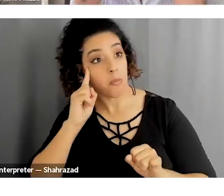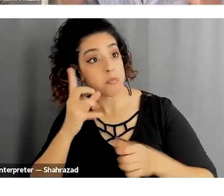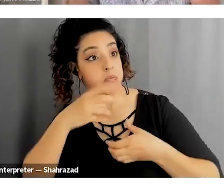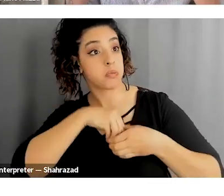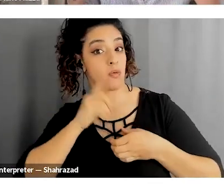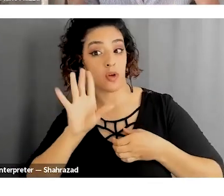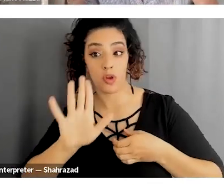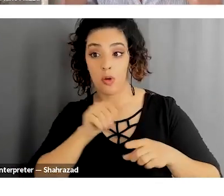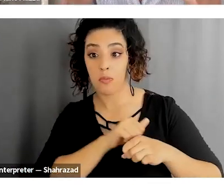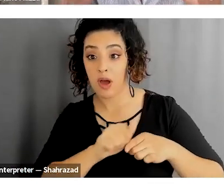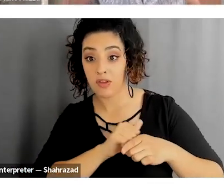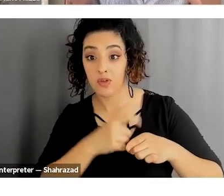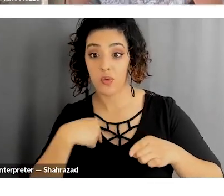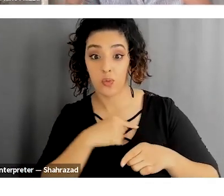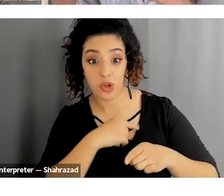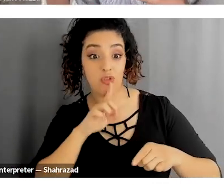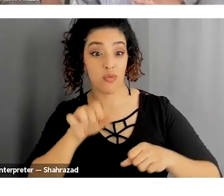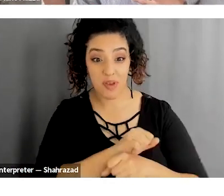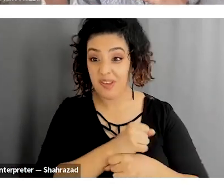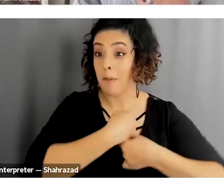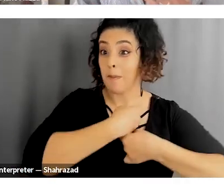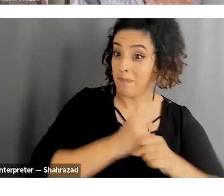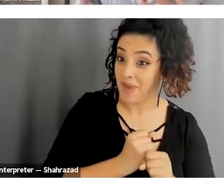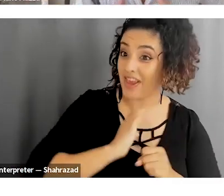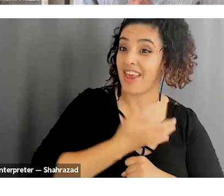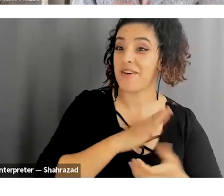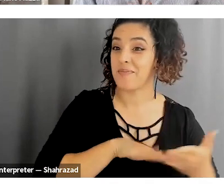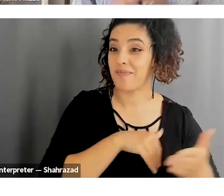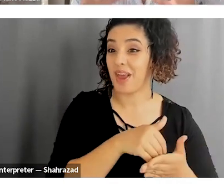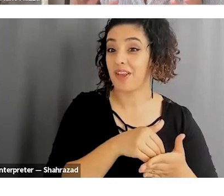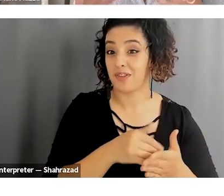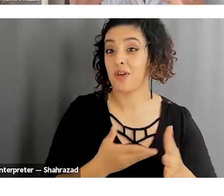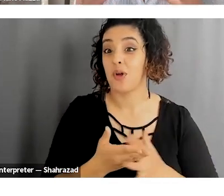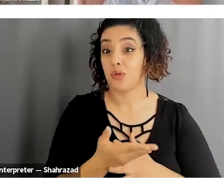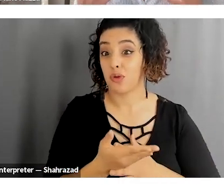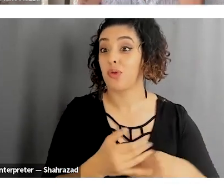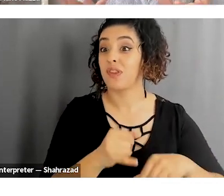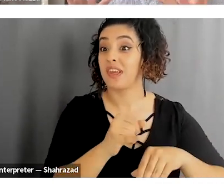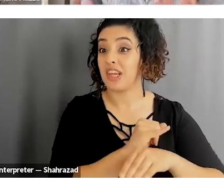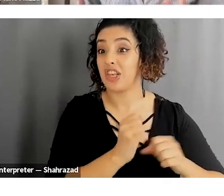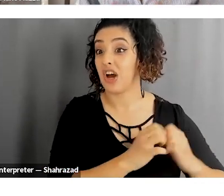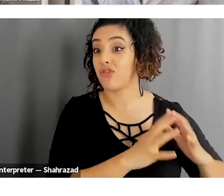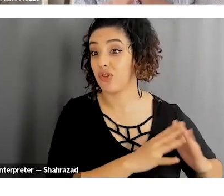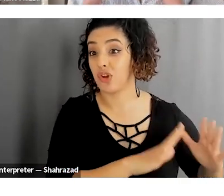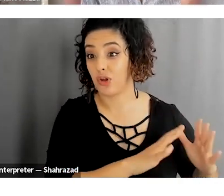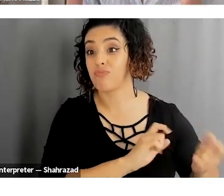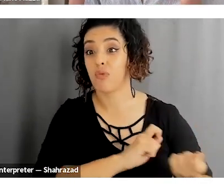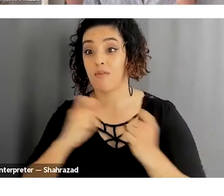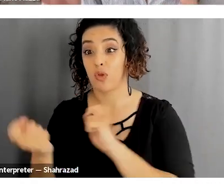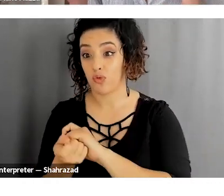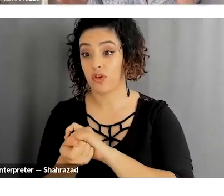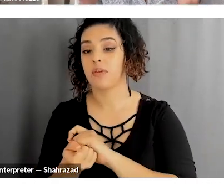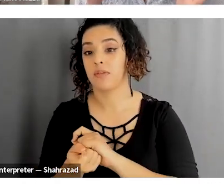It's actually the way that we created our paints pre the Industrial Revolution. So all paint came from natural earth pigments